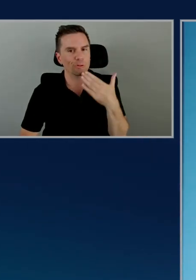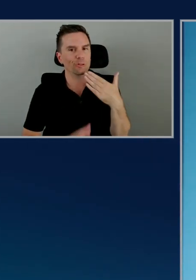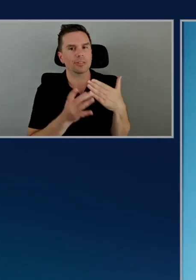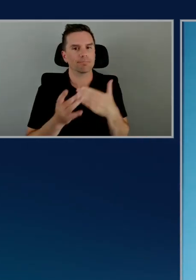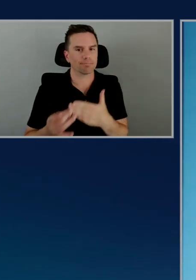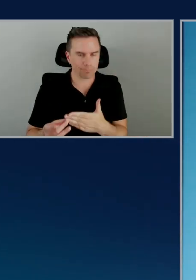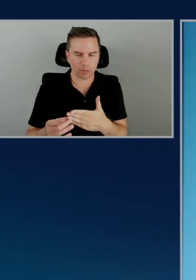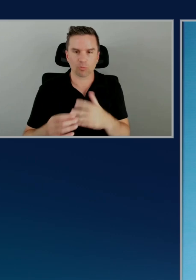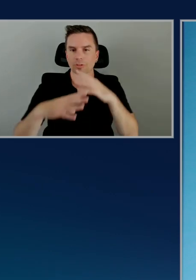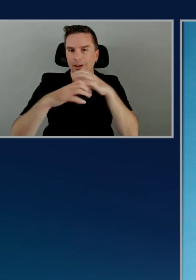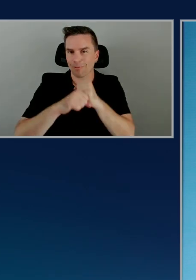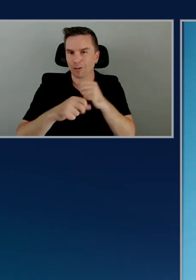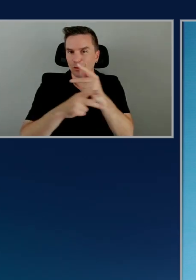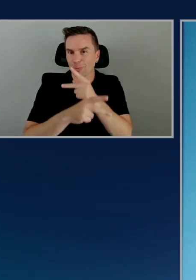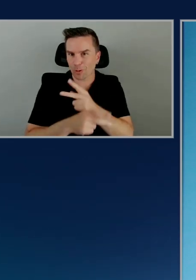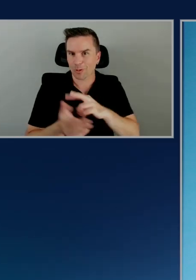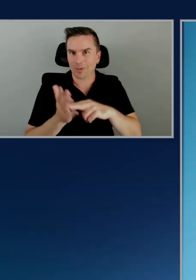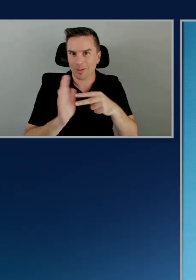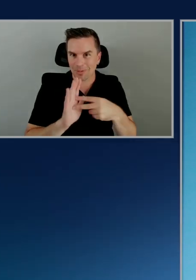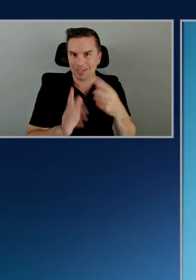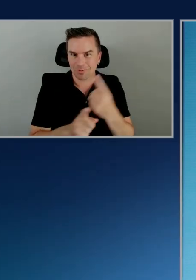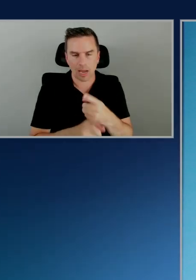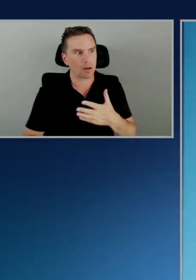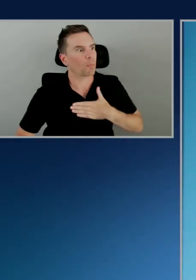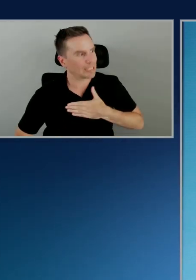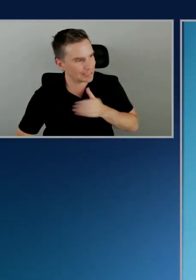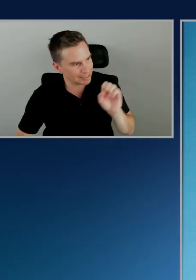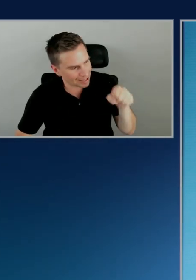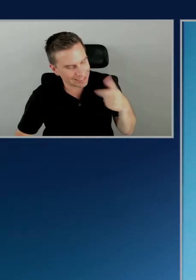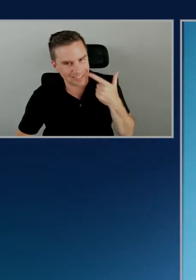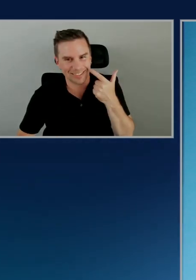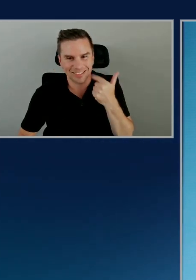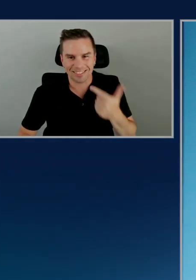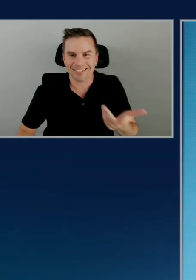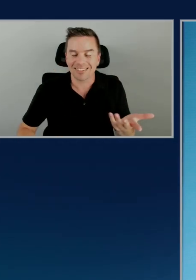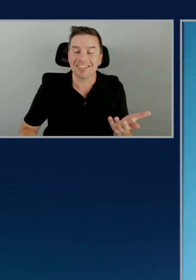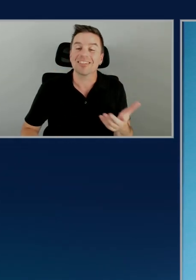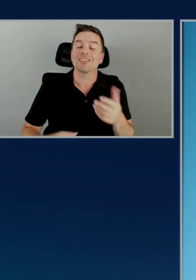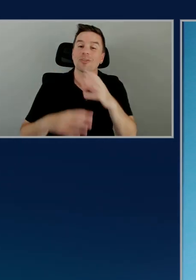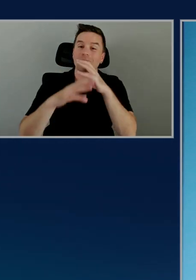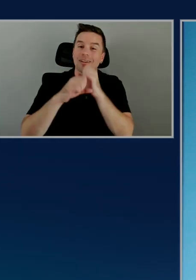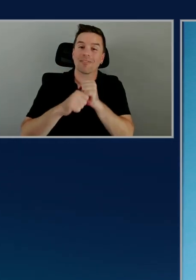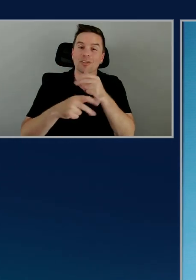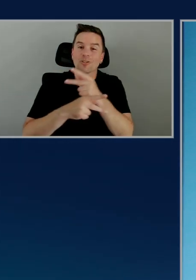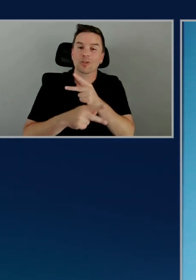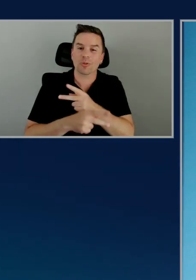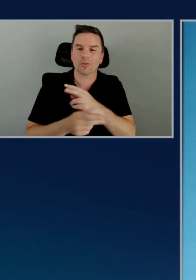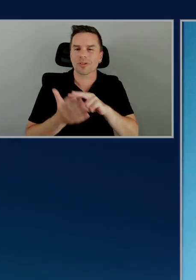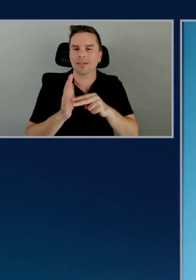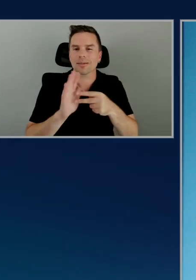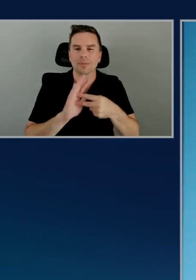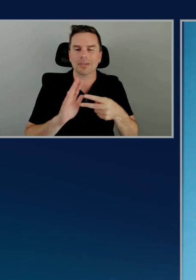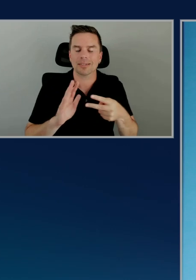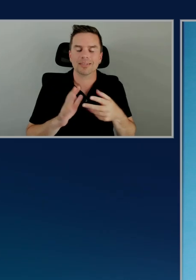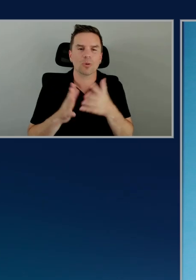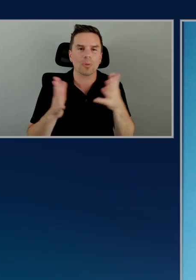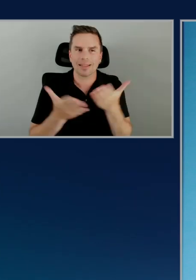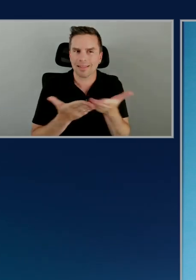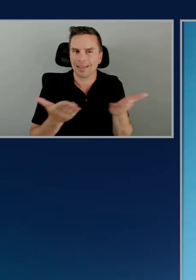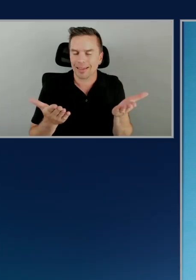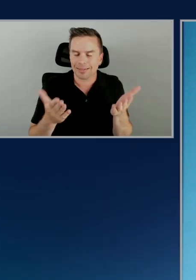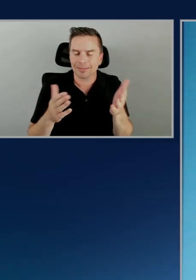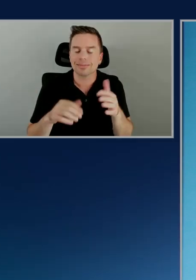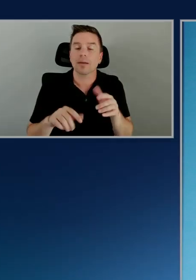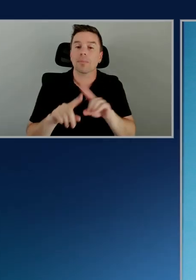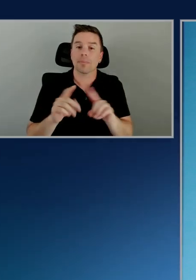right? Please, yeah. So, and again, confidential computing, the terms means a lot out there, but at